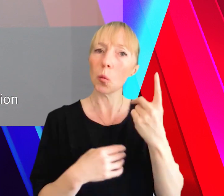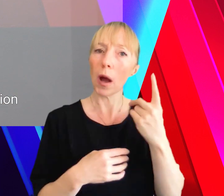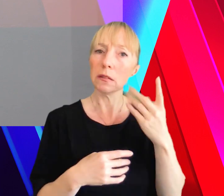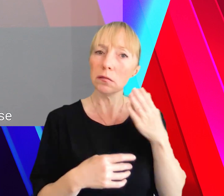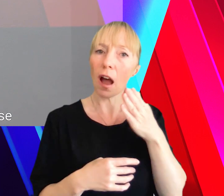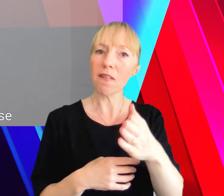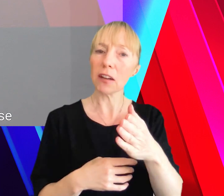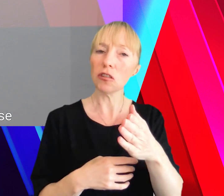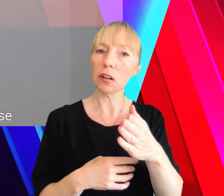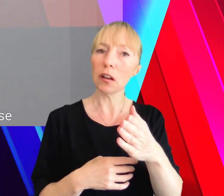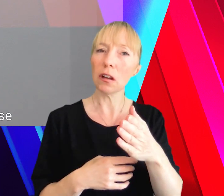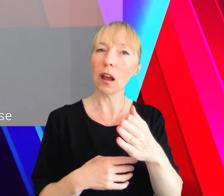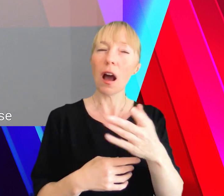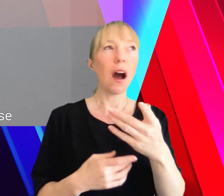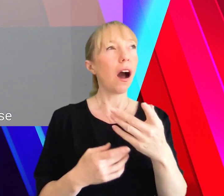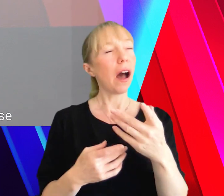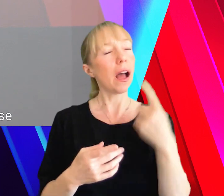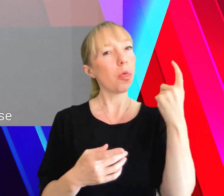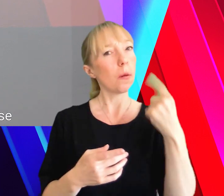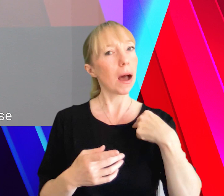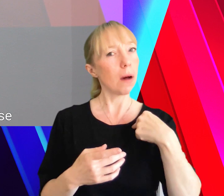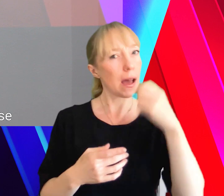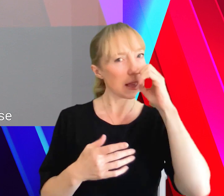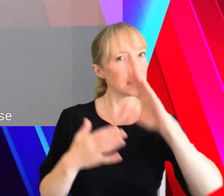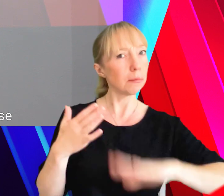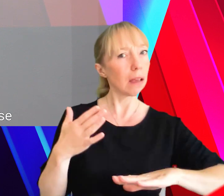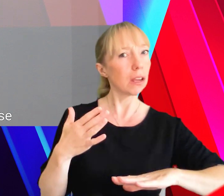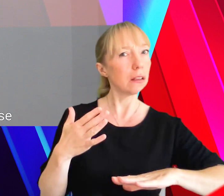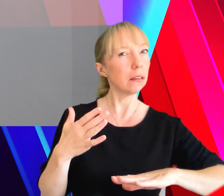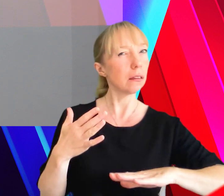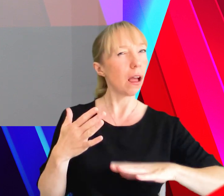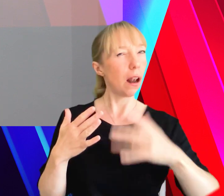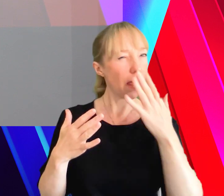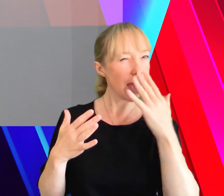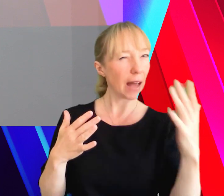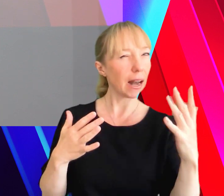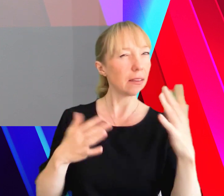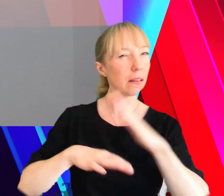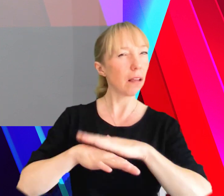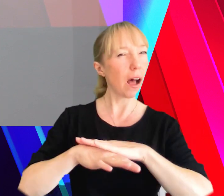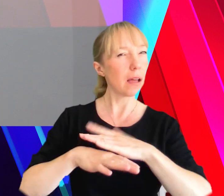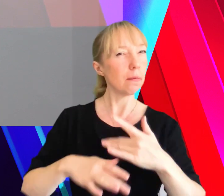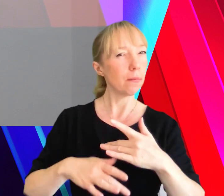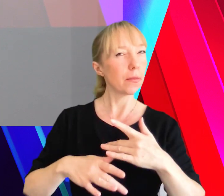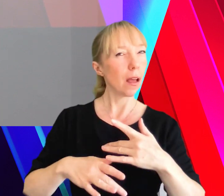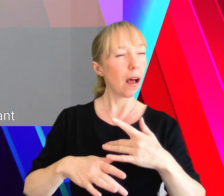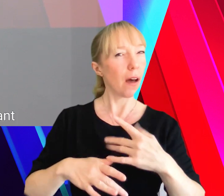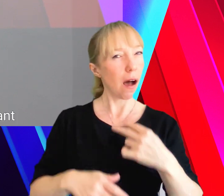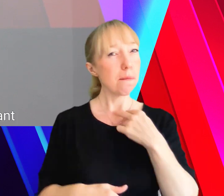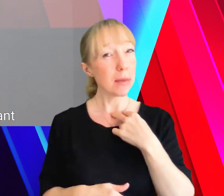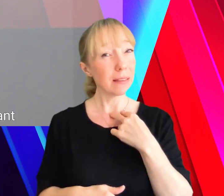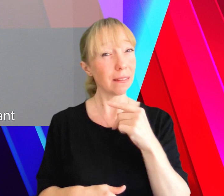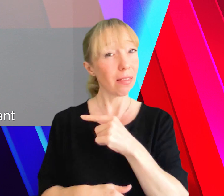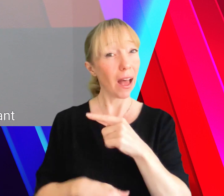adulthood, I was able to kind of renegotiate and re-experience this like sense of adolescence that I felt like I was missing. And